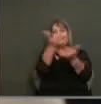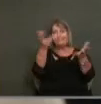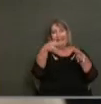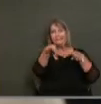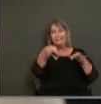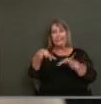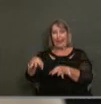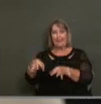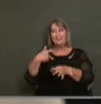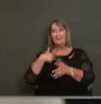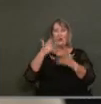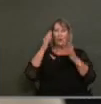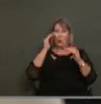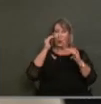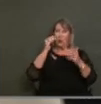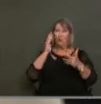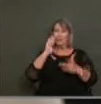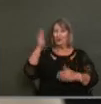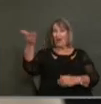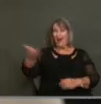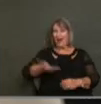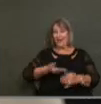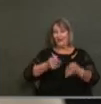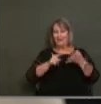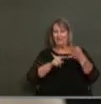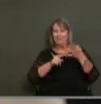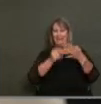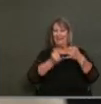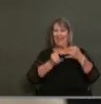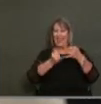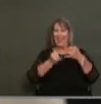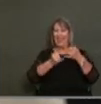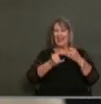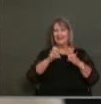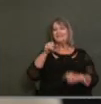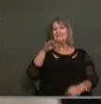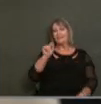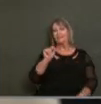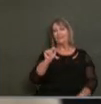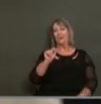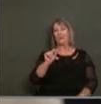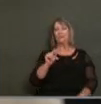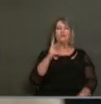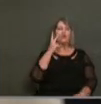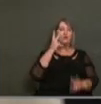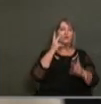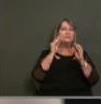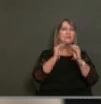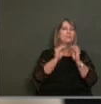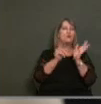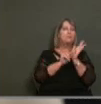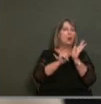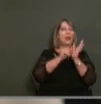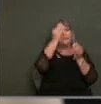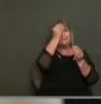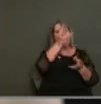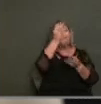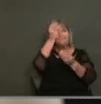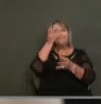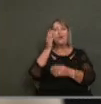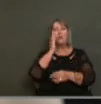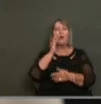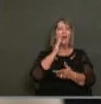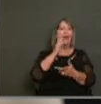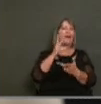person probably at the end of this month. And so you'll start seeing a lot more about it. There's going to be some sort of